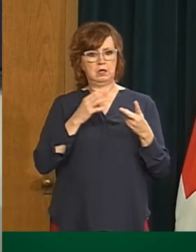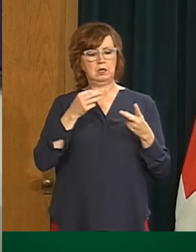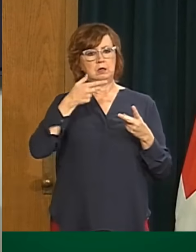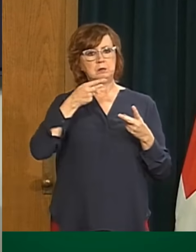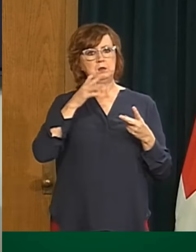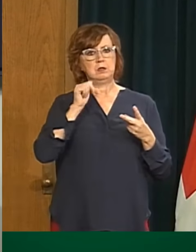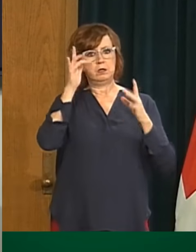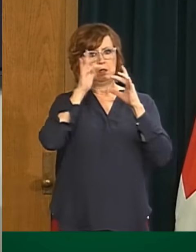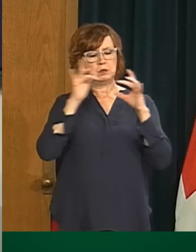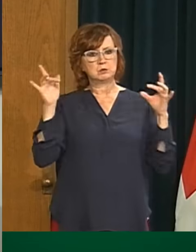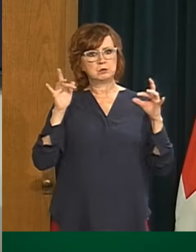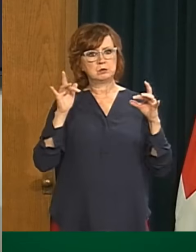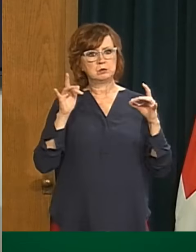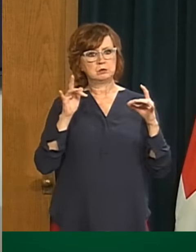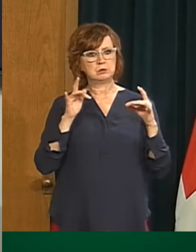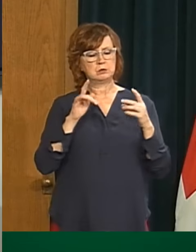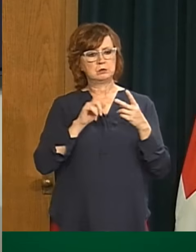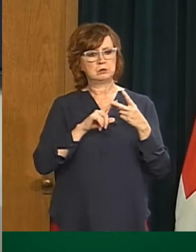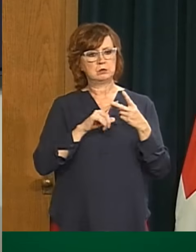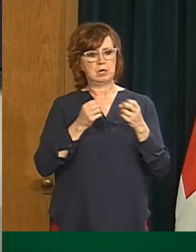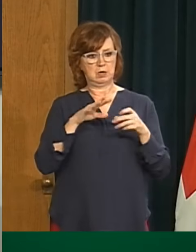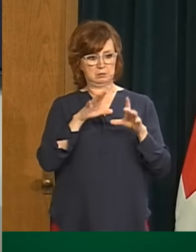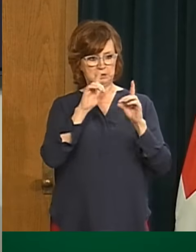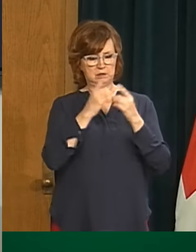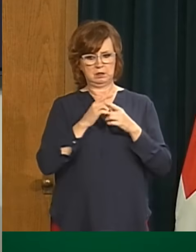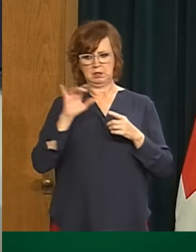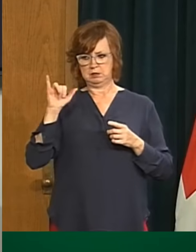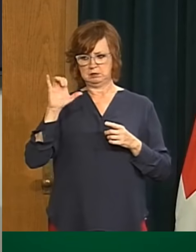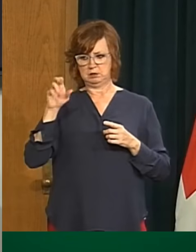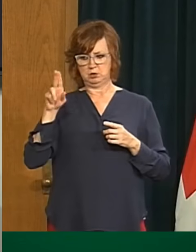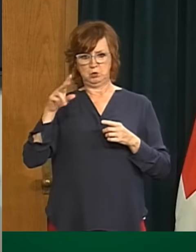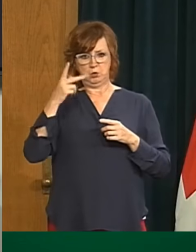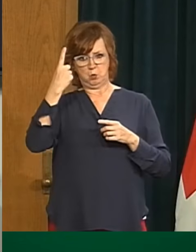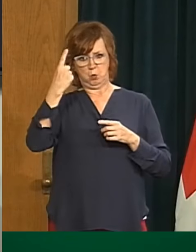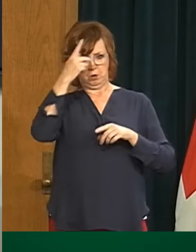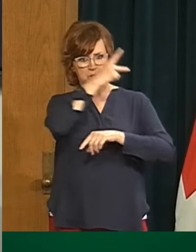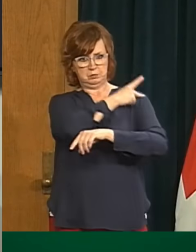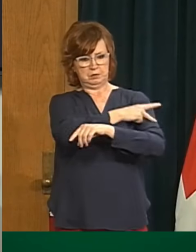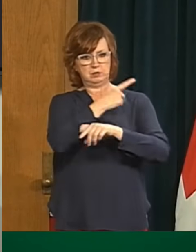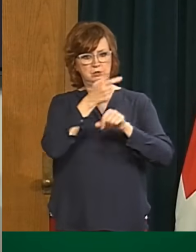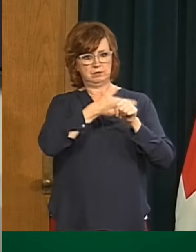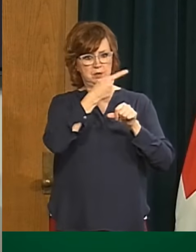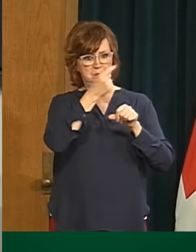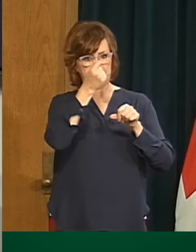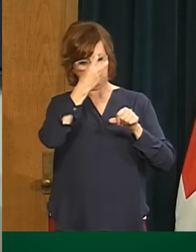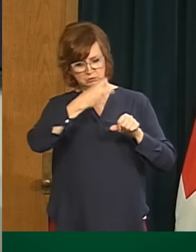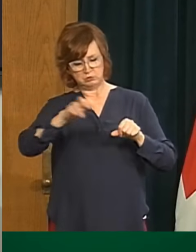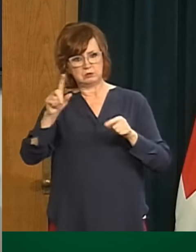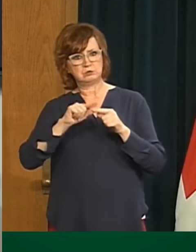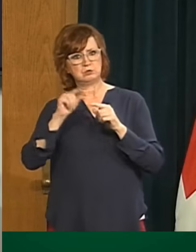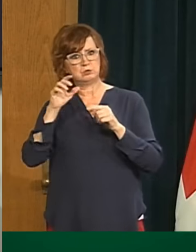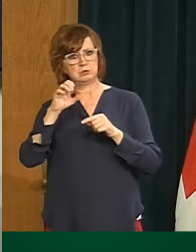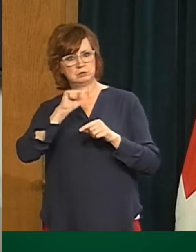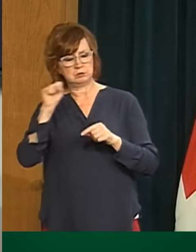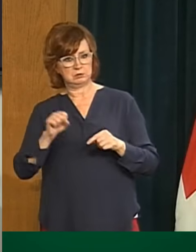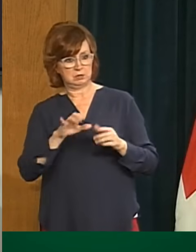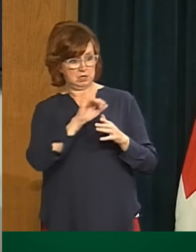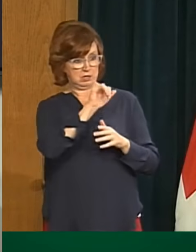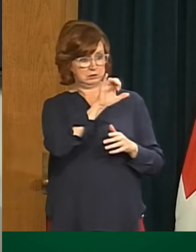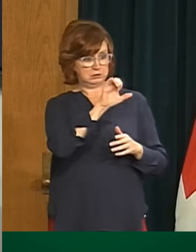at this point? And we heard about an ICU patient being transferred to Saskatoon. Is the ICU still open?